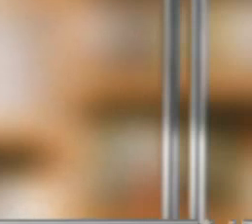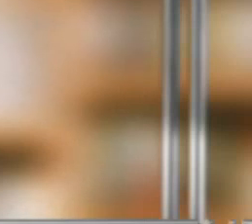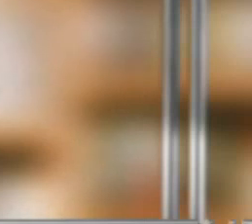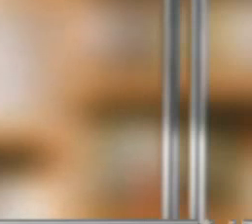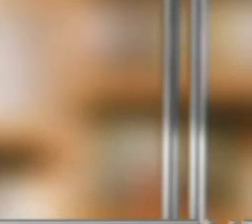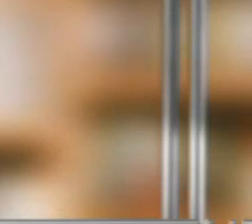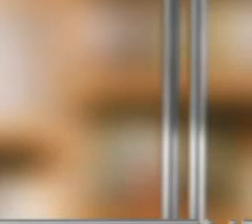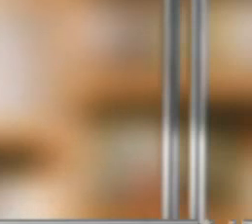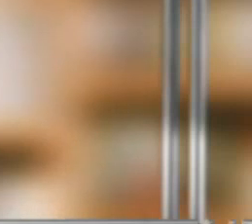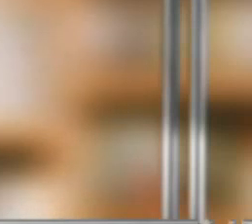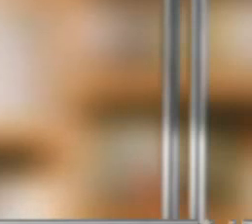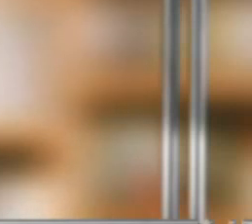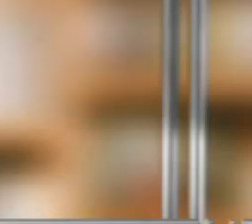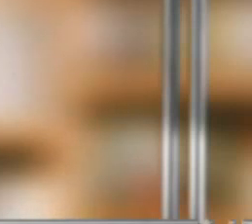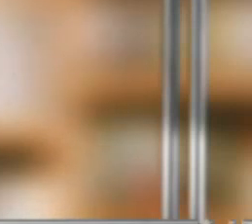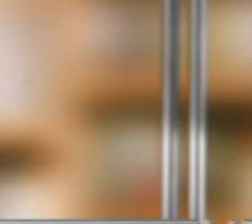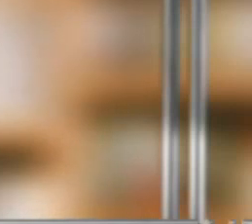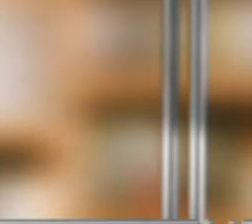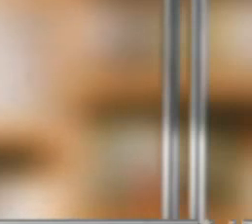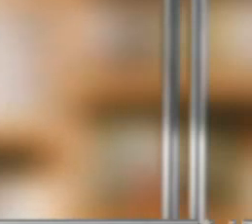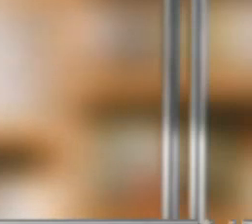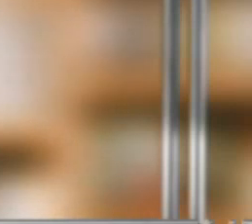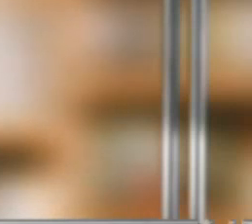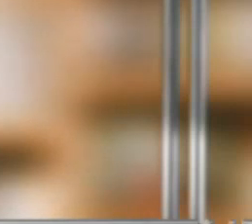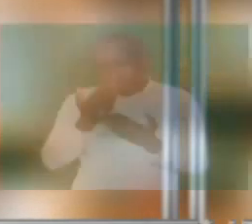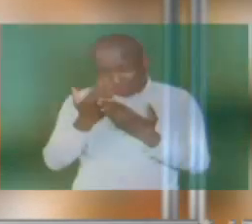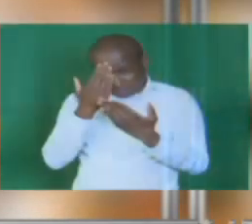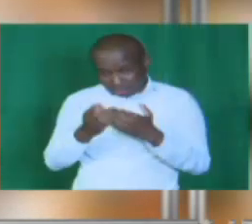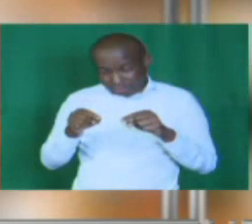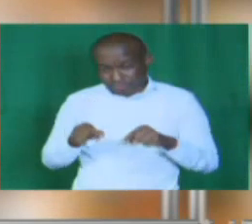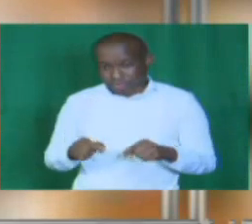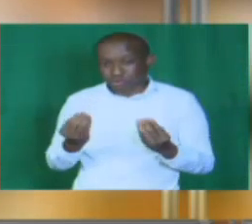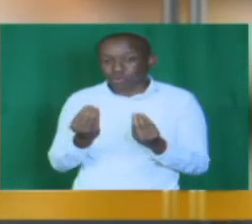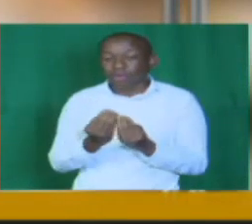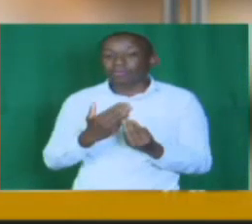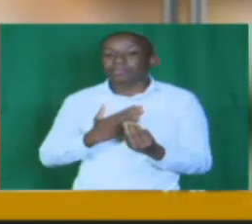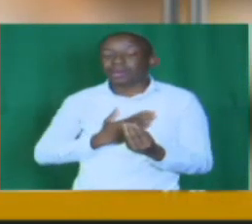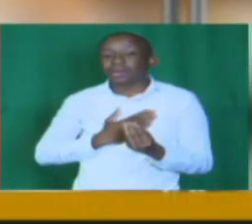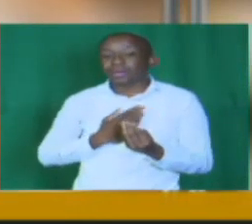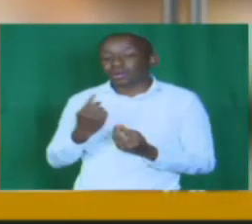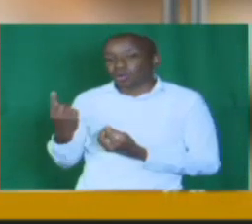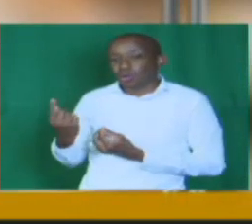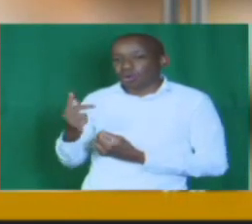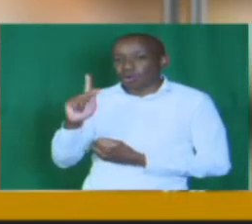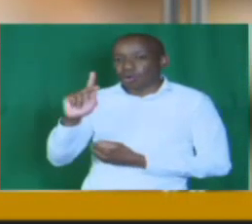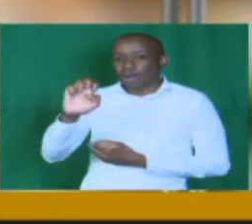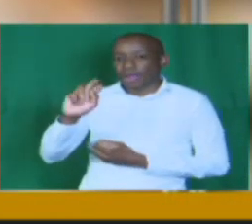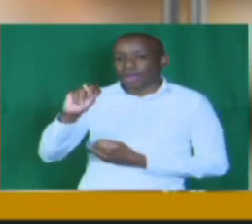still learning on our home study program. With me in studio today is Mr.